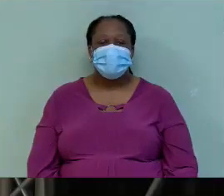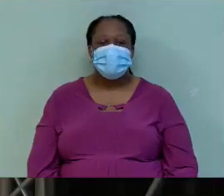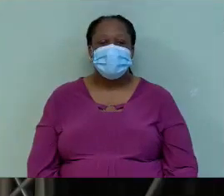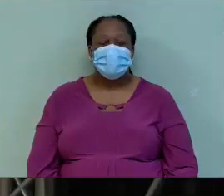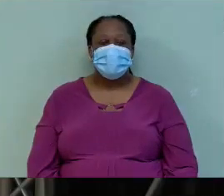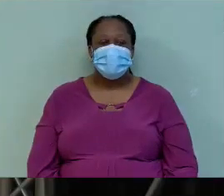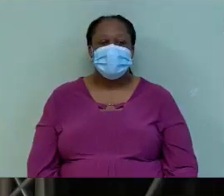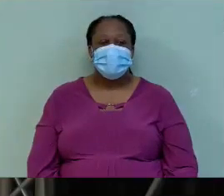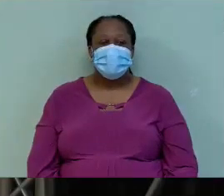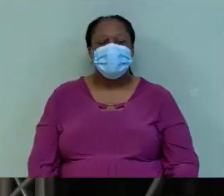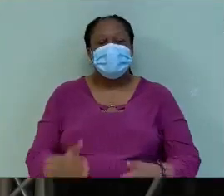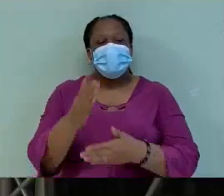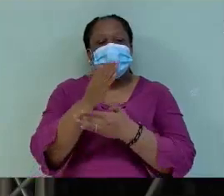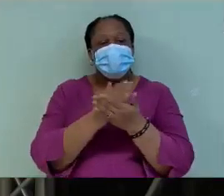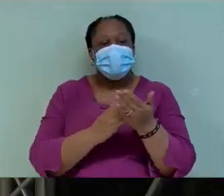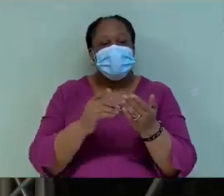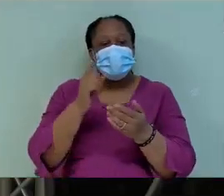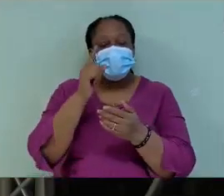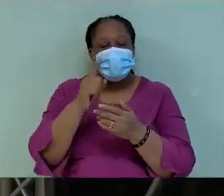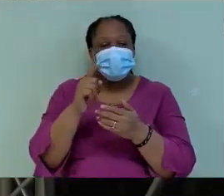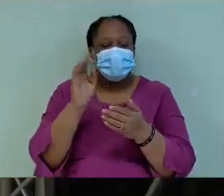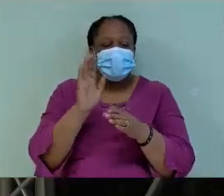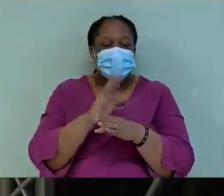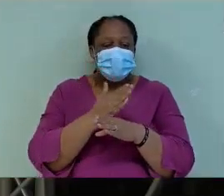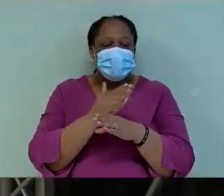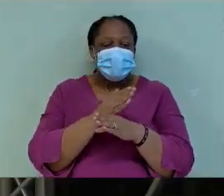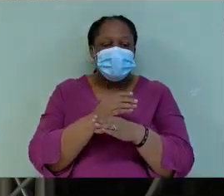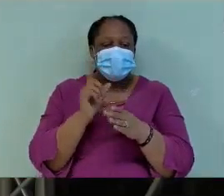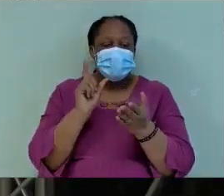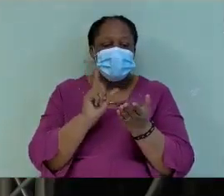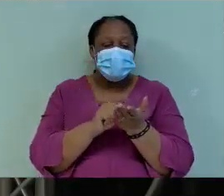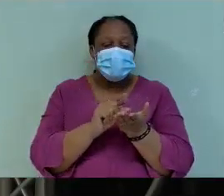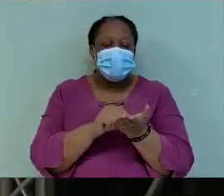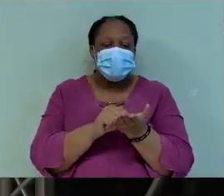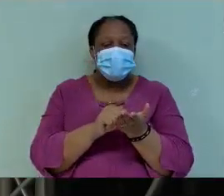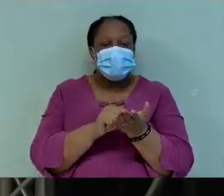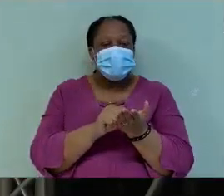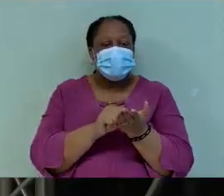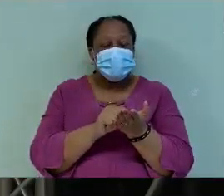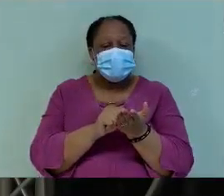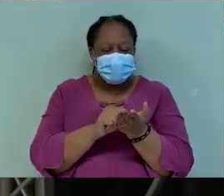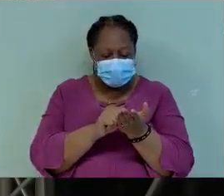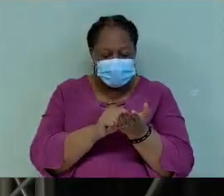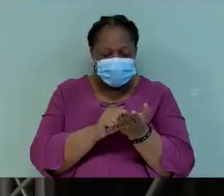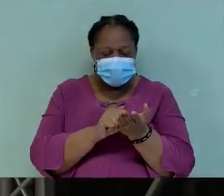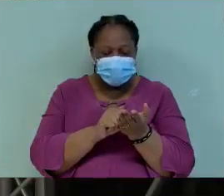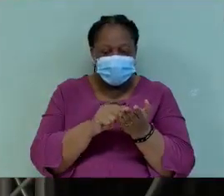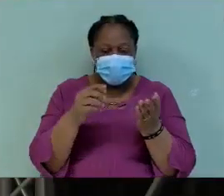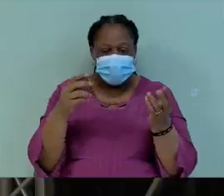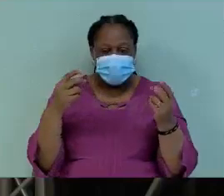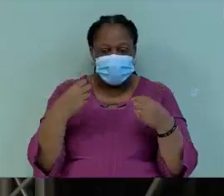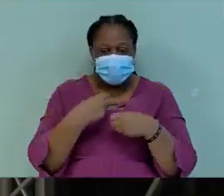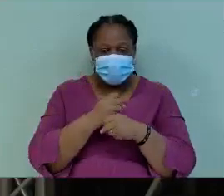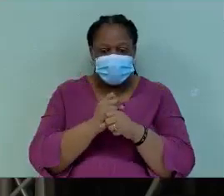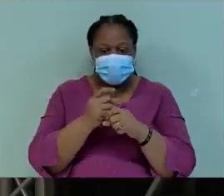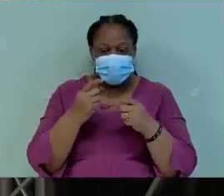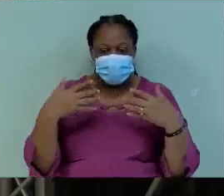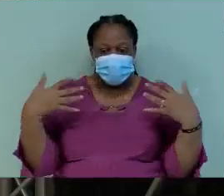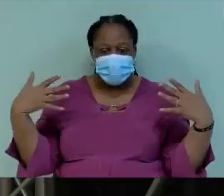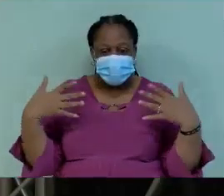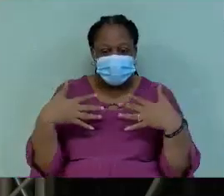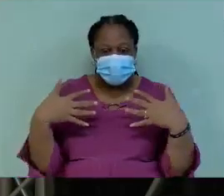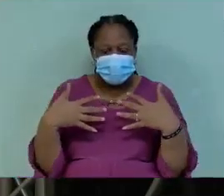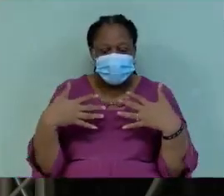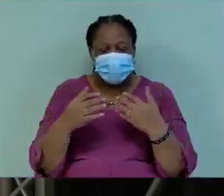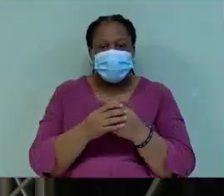Someone shared an article with me today that has me terrified. The headline